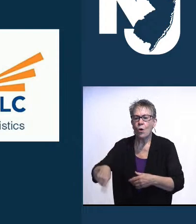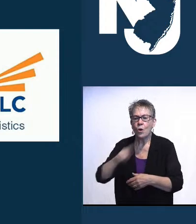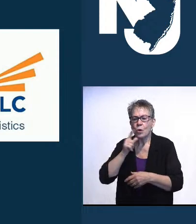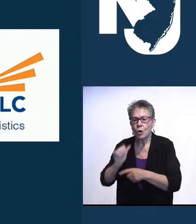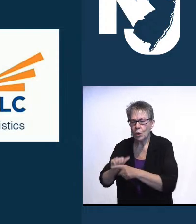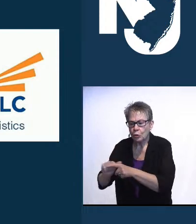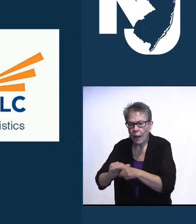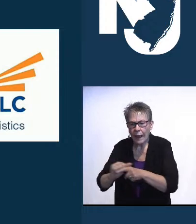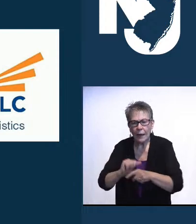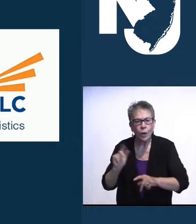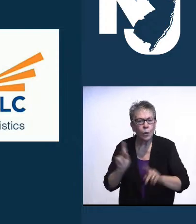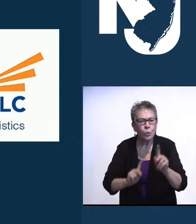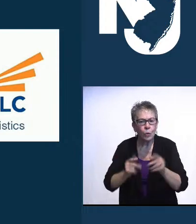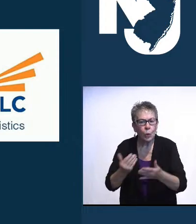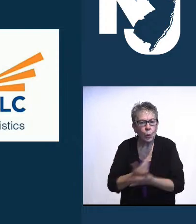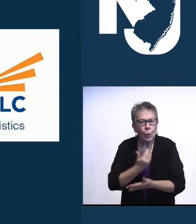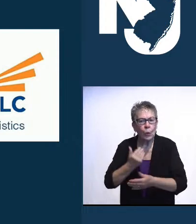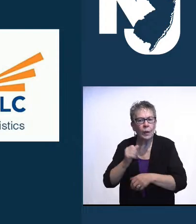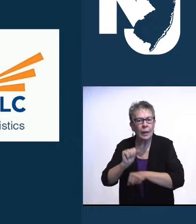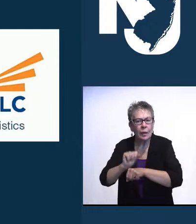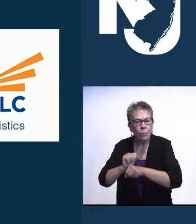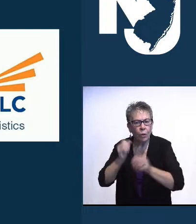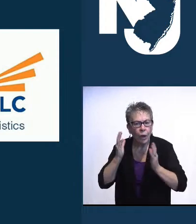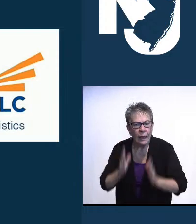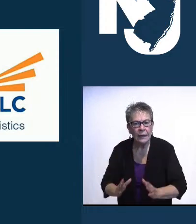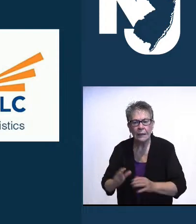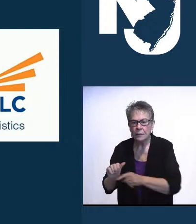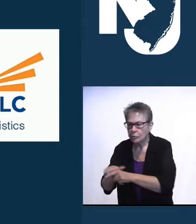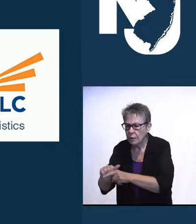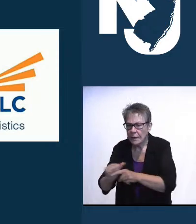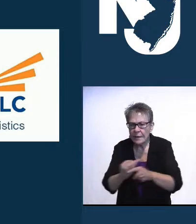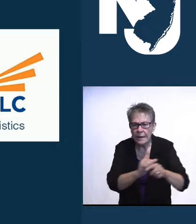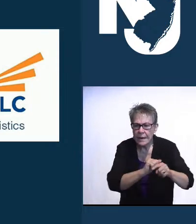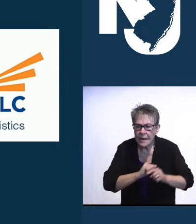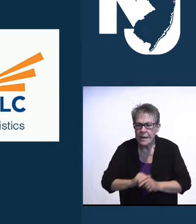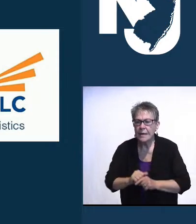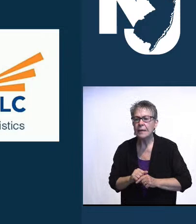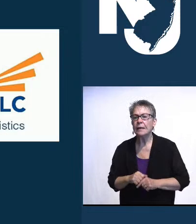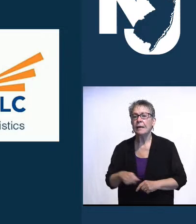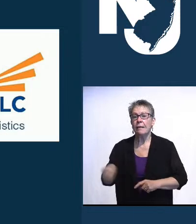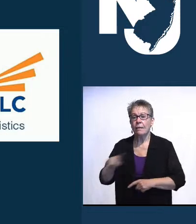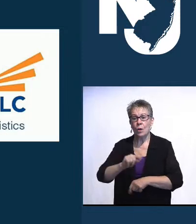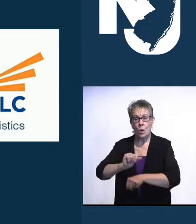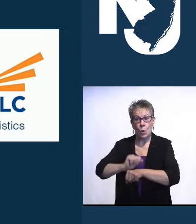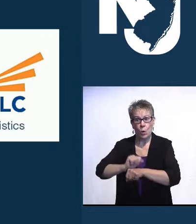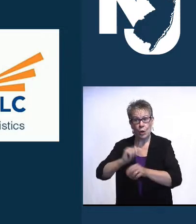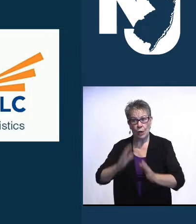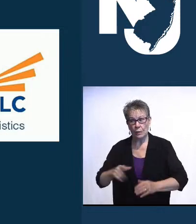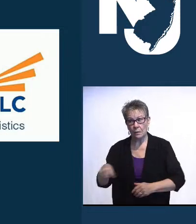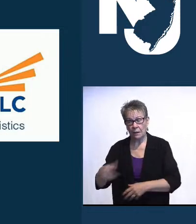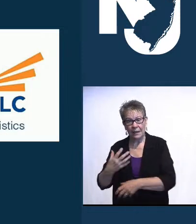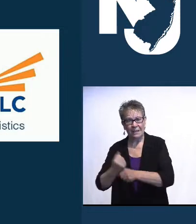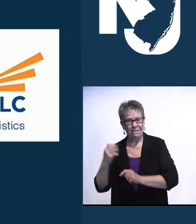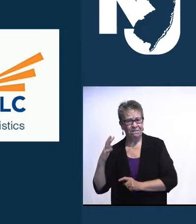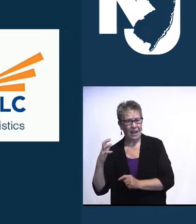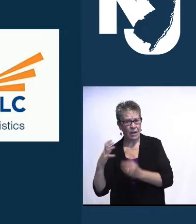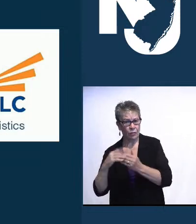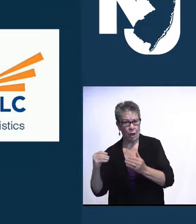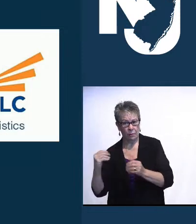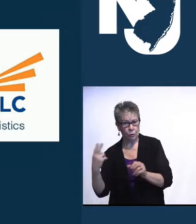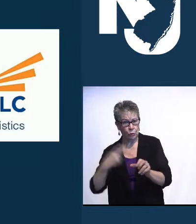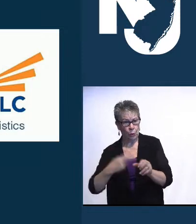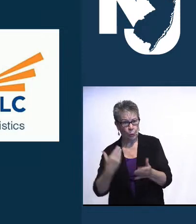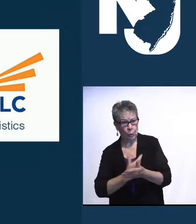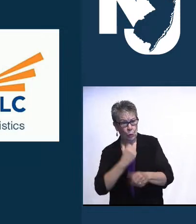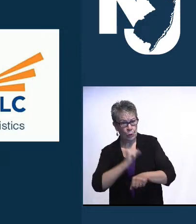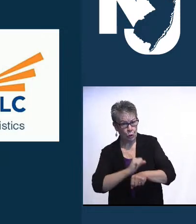for joining Alex's team. I had the opportunity to catch up with Alex last week, who, by the way, is as busy as ever, to thank him for